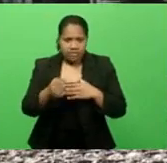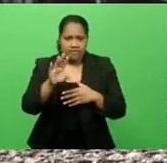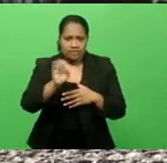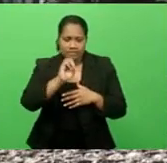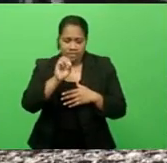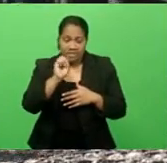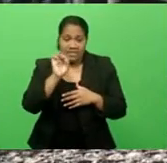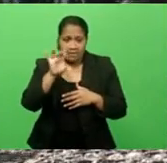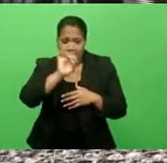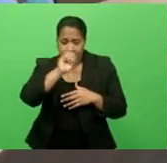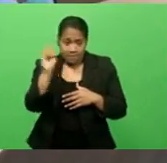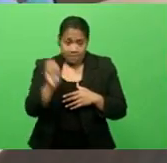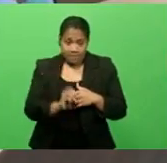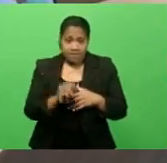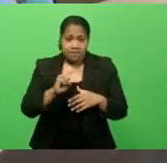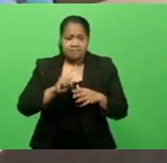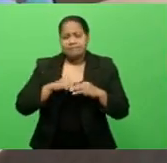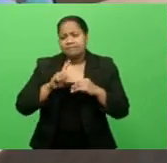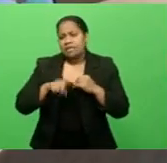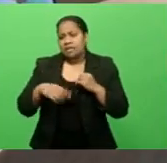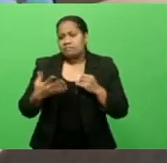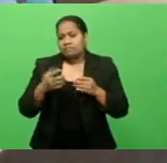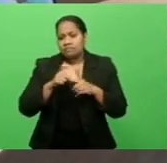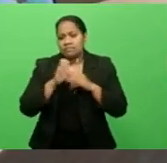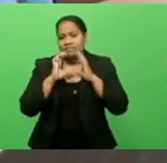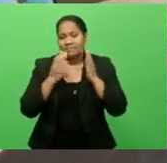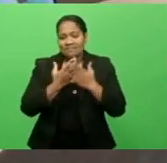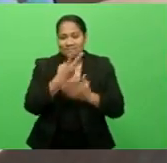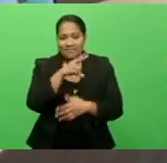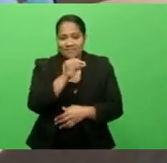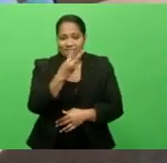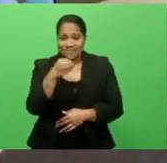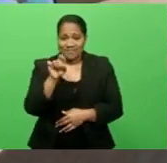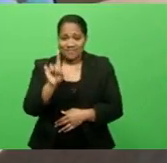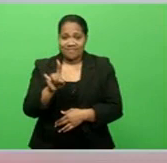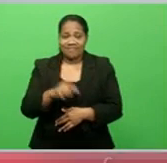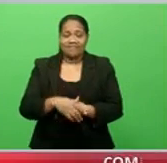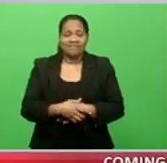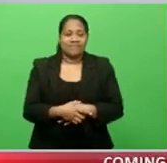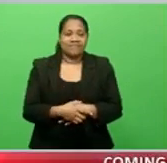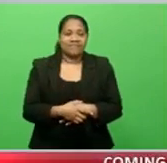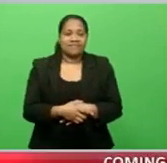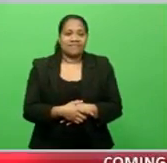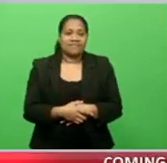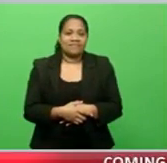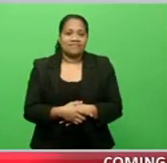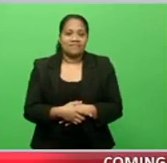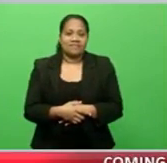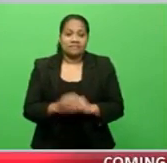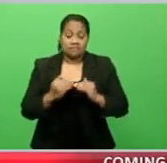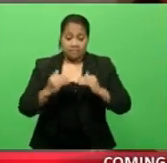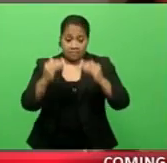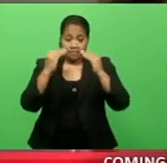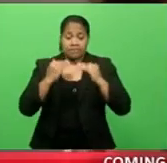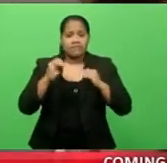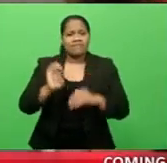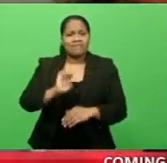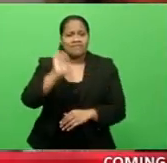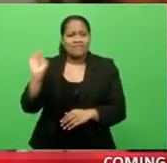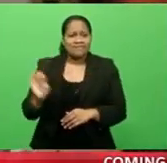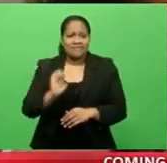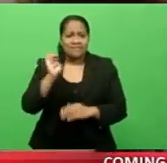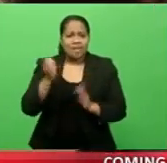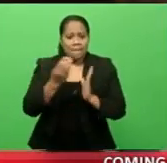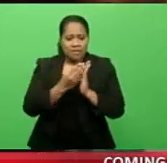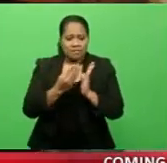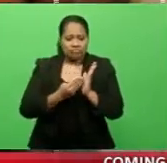until December 2021. Kelly Vadala, FBC News. Up ahead, EU continues budget